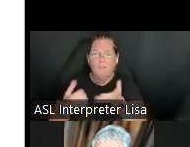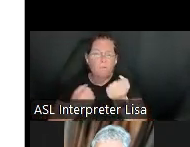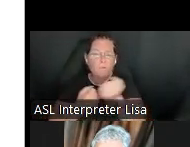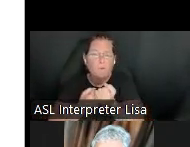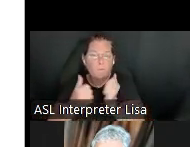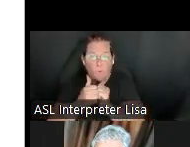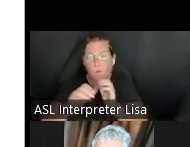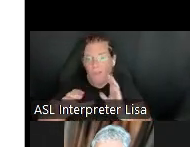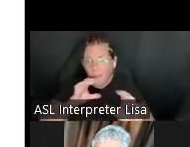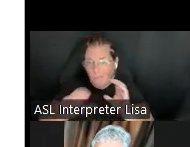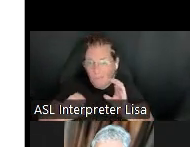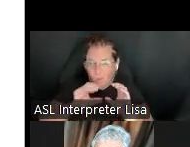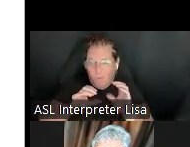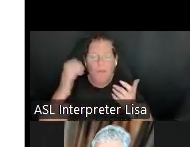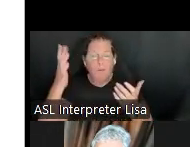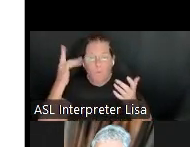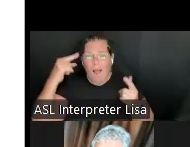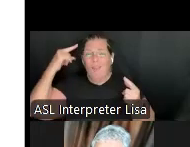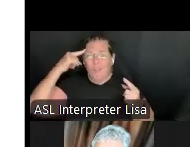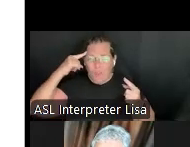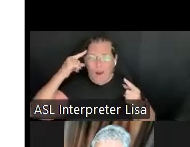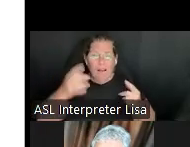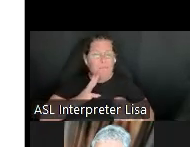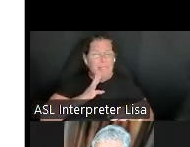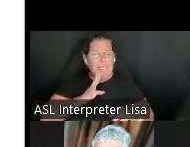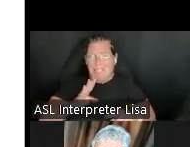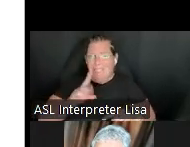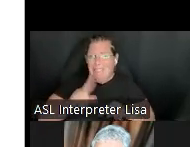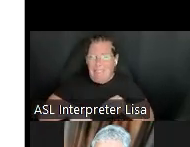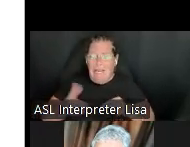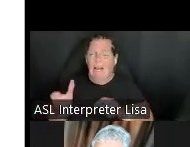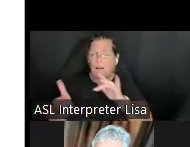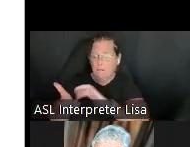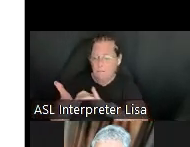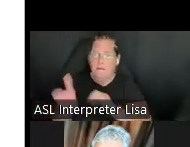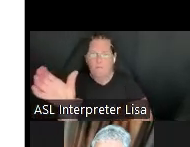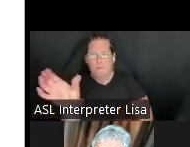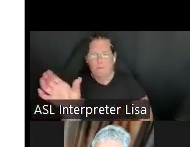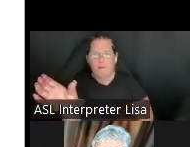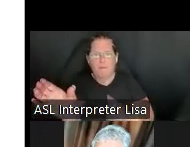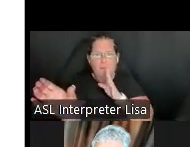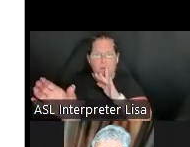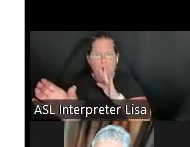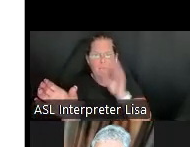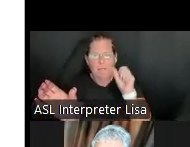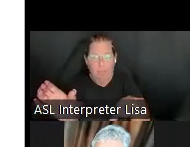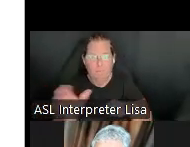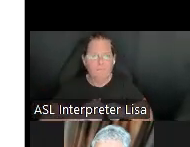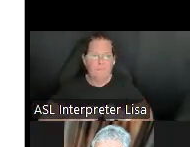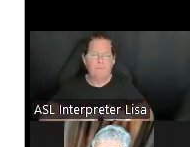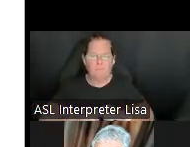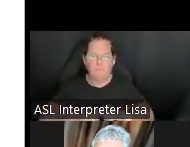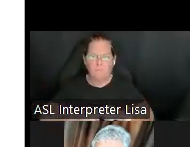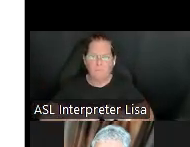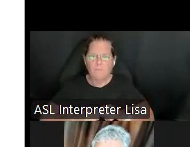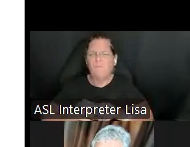to help one express thoughts, practice speech, and regain independence. I'll give you a couple of referrals at